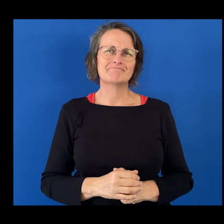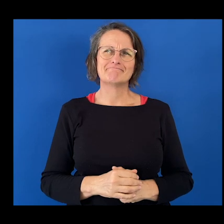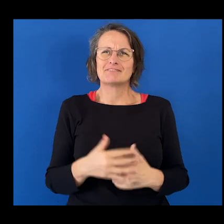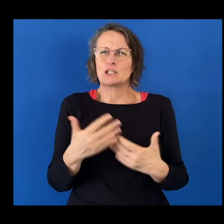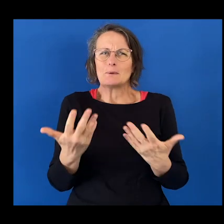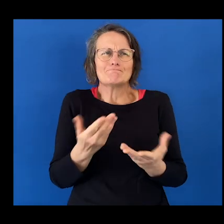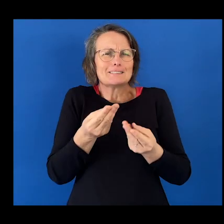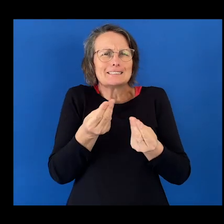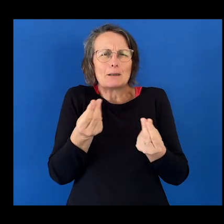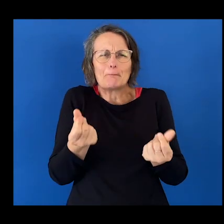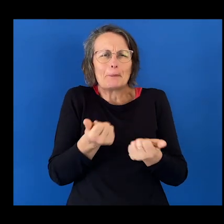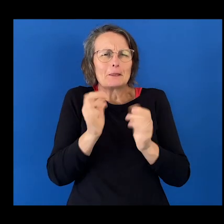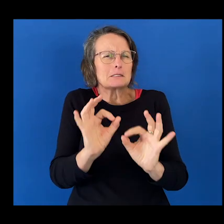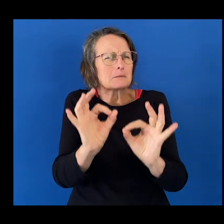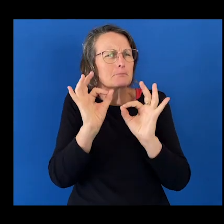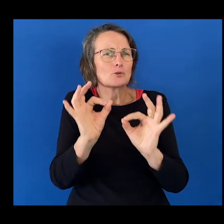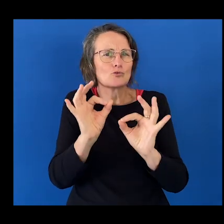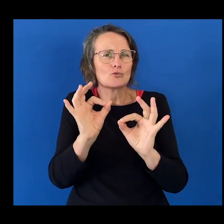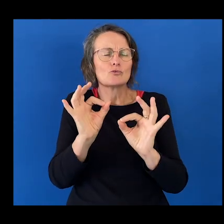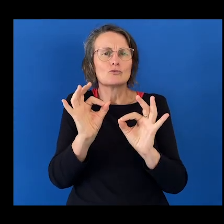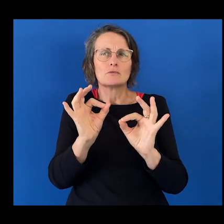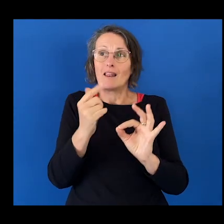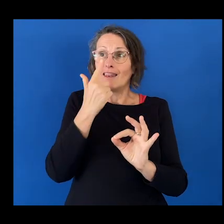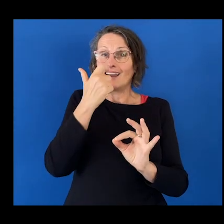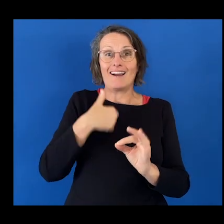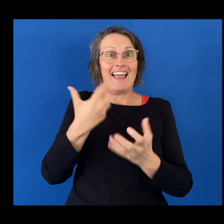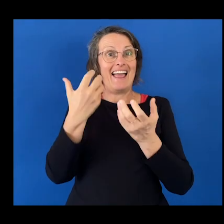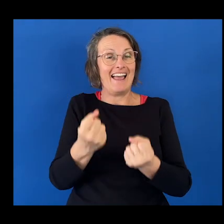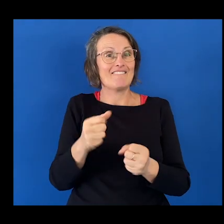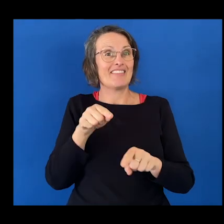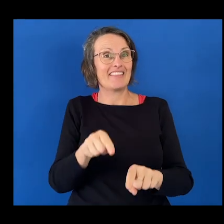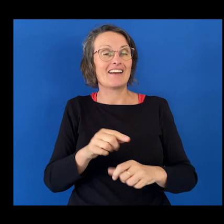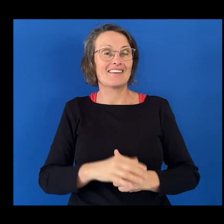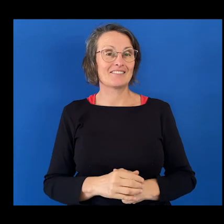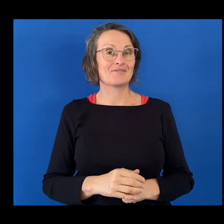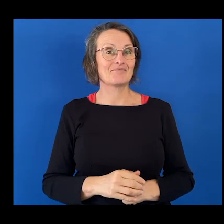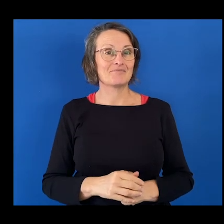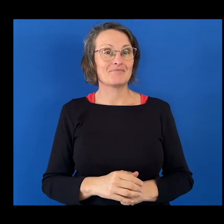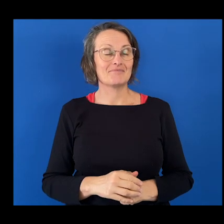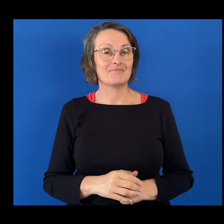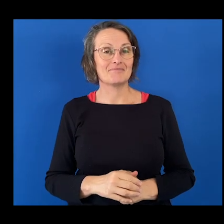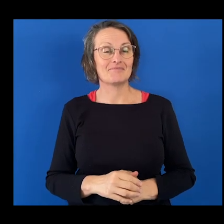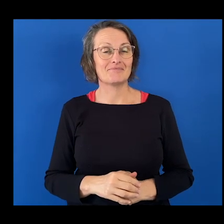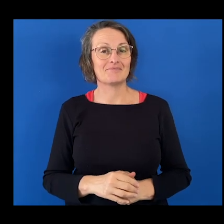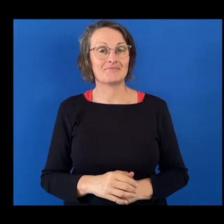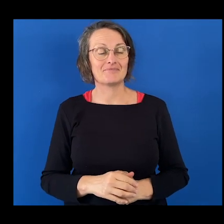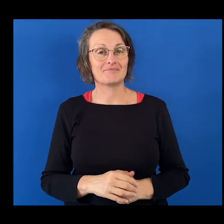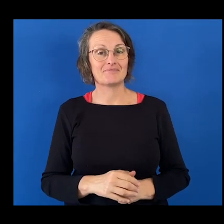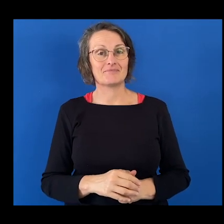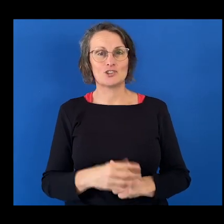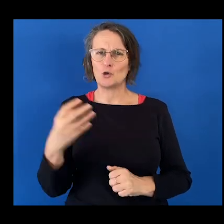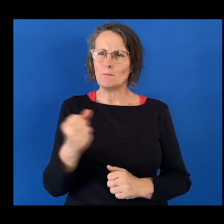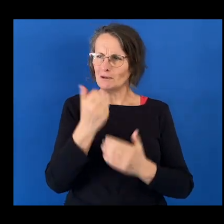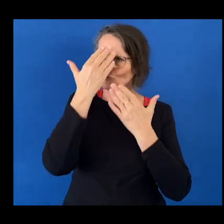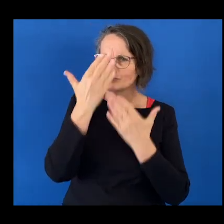It's something sacred, and you know, something that you treat with